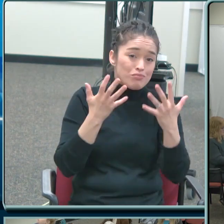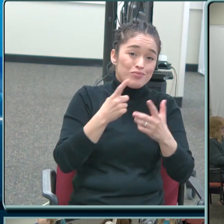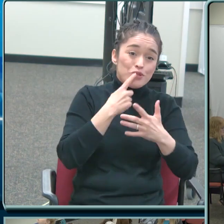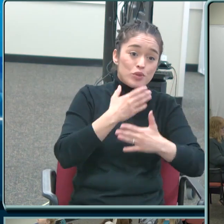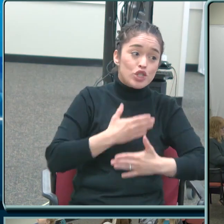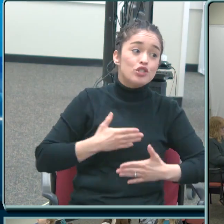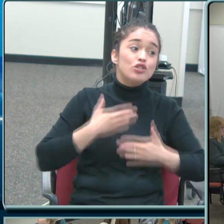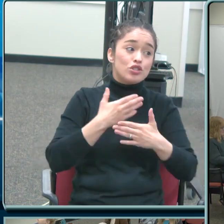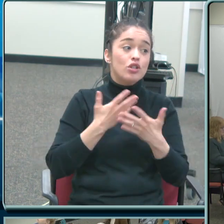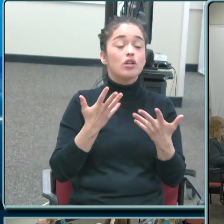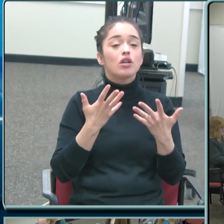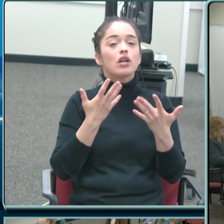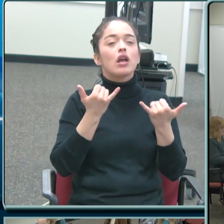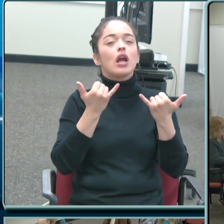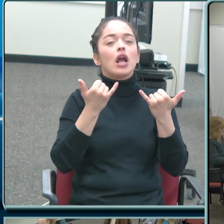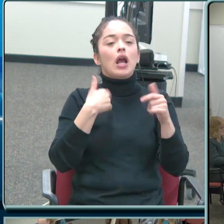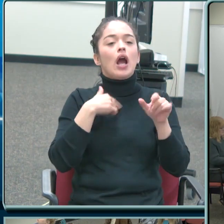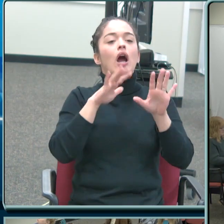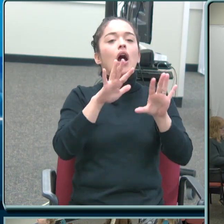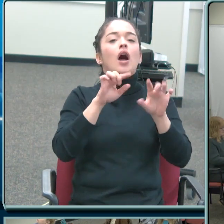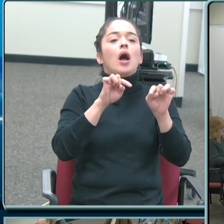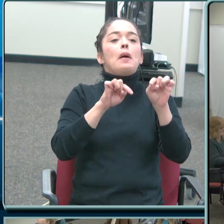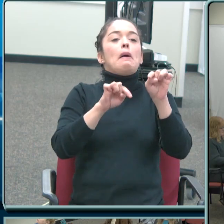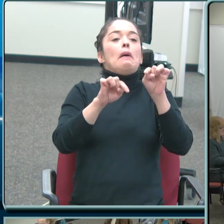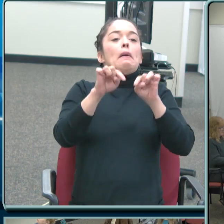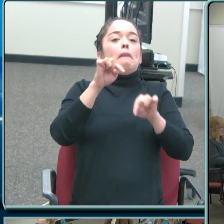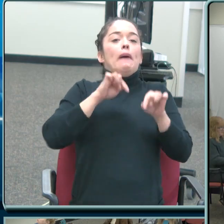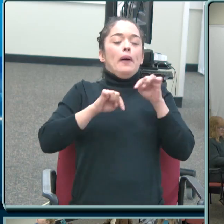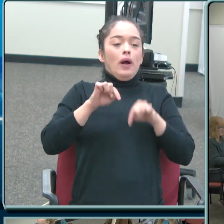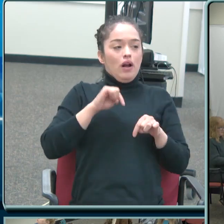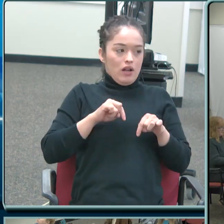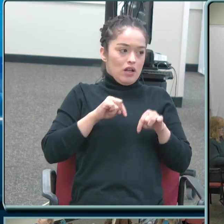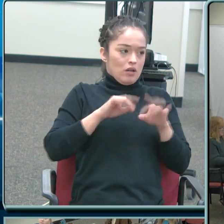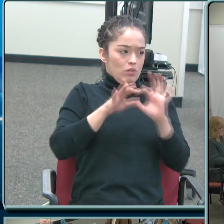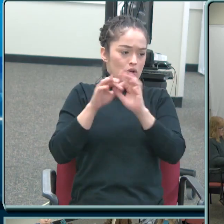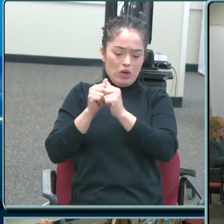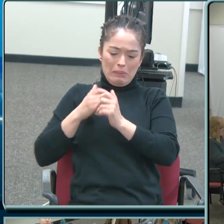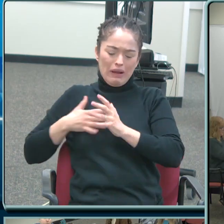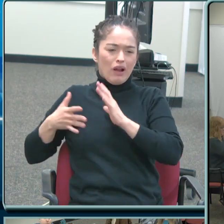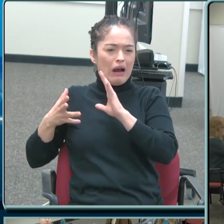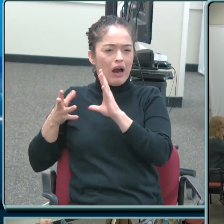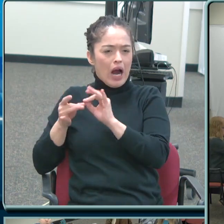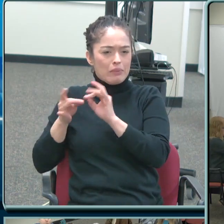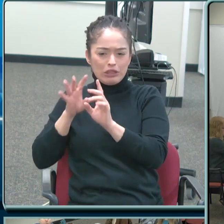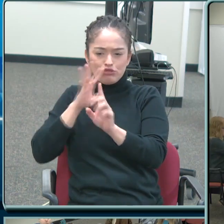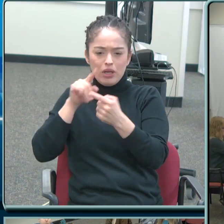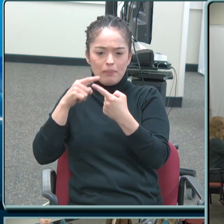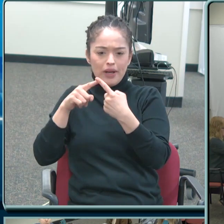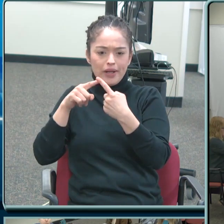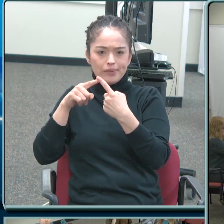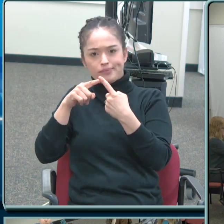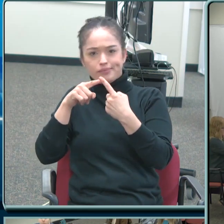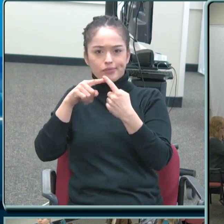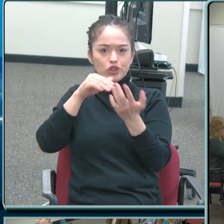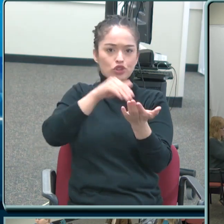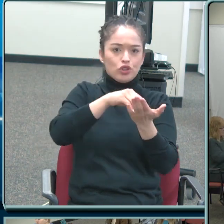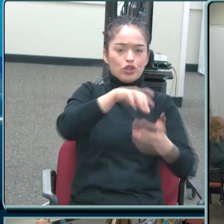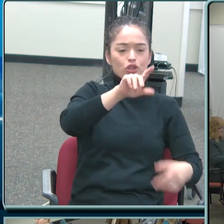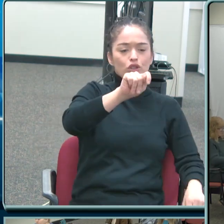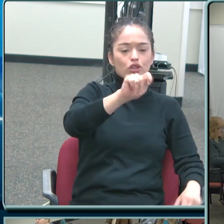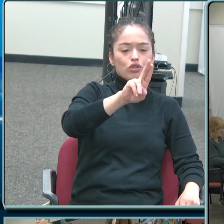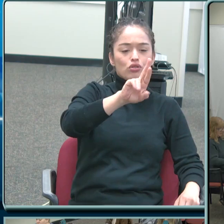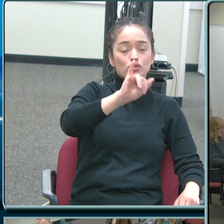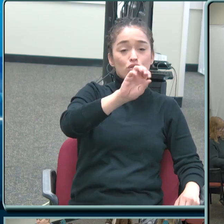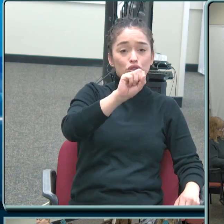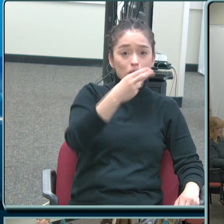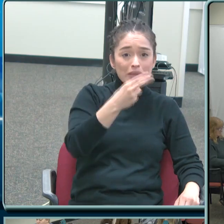it. So picking back up, related to my comments around Dr. Turbish's